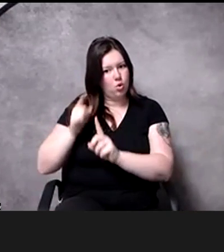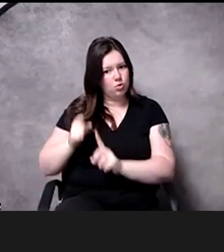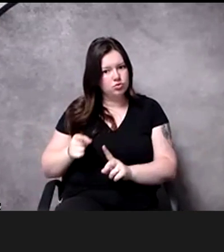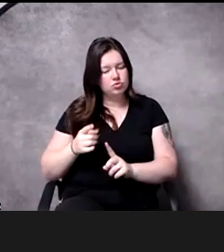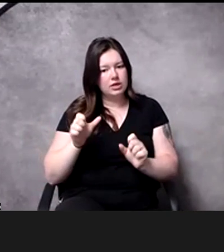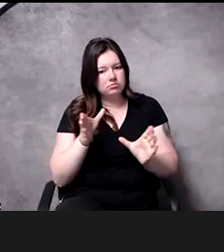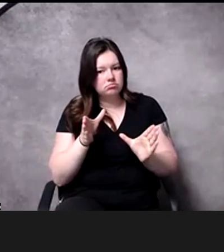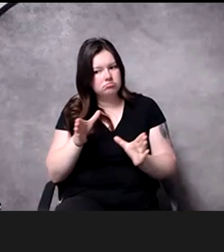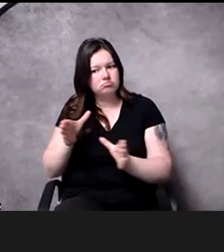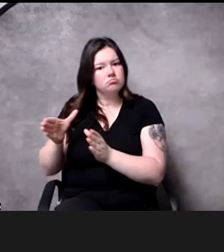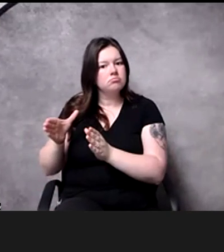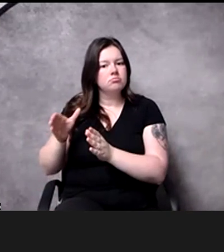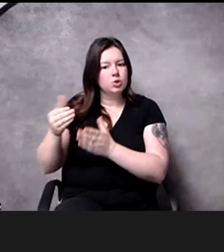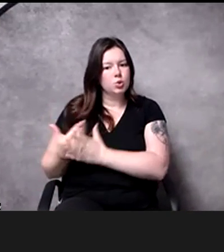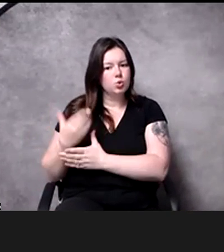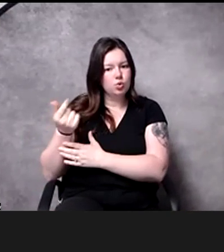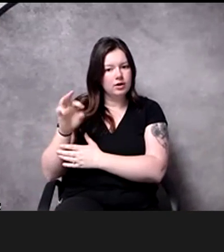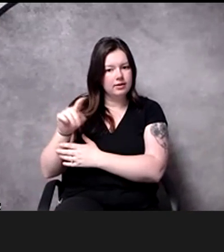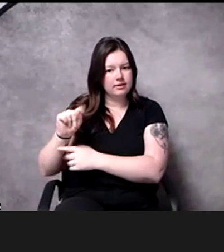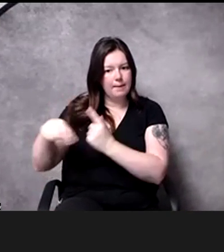felt the progress was okay. Because sometimes people will,